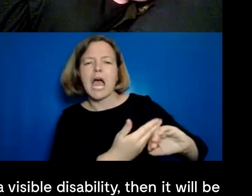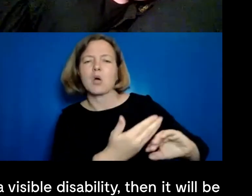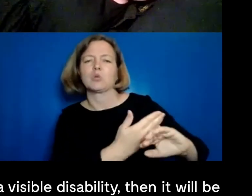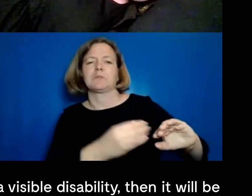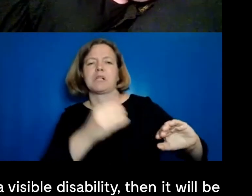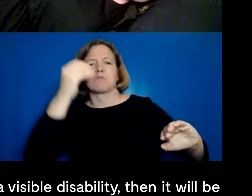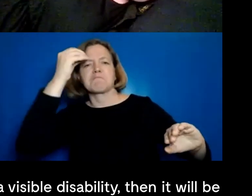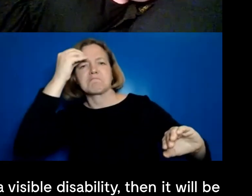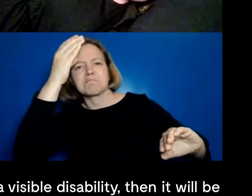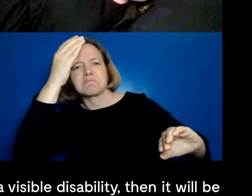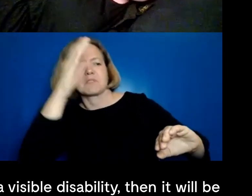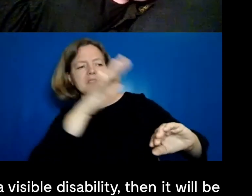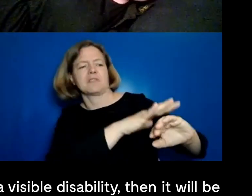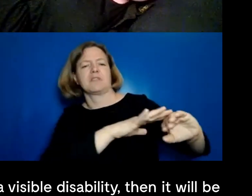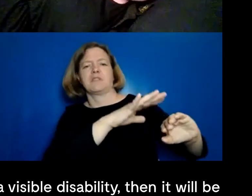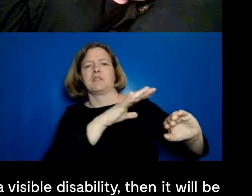this male